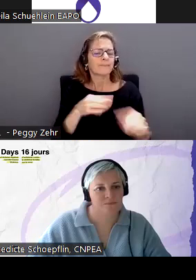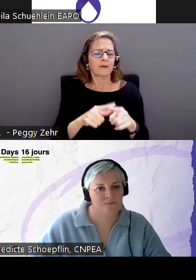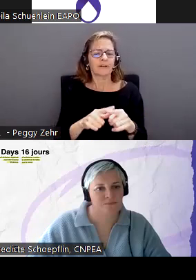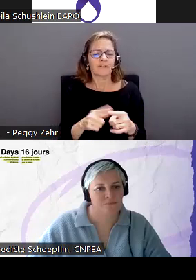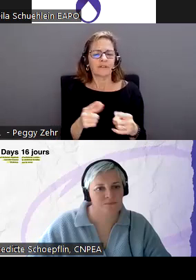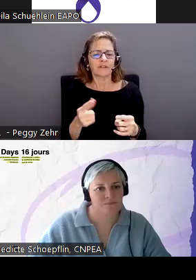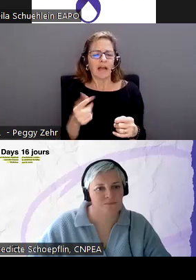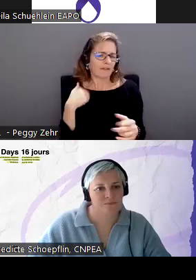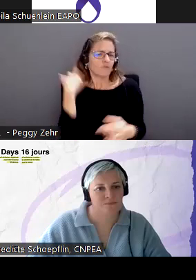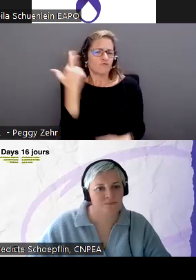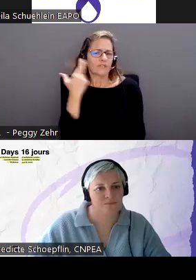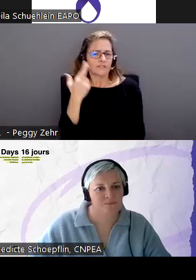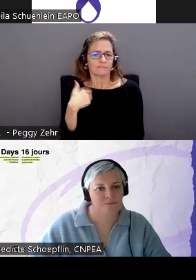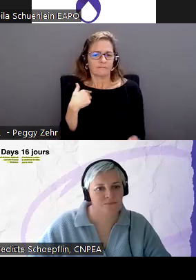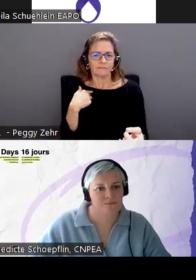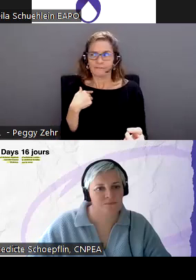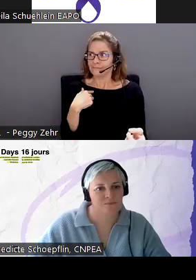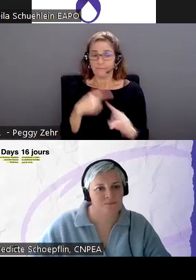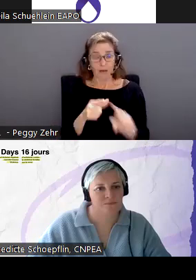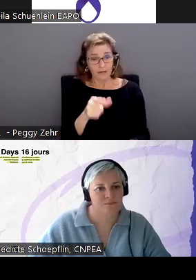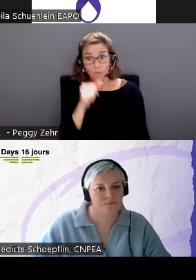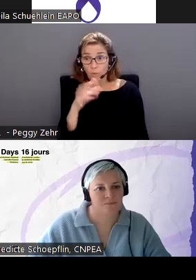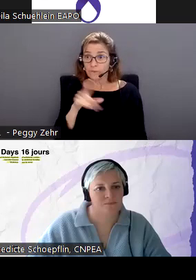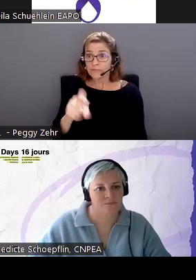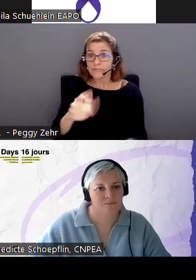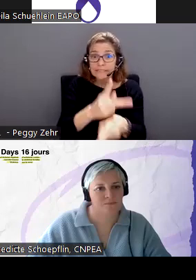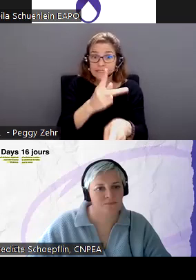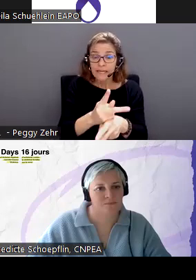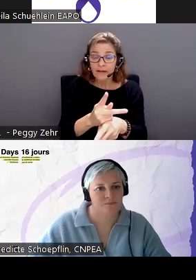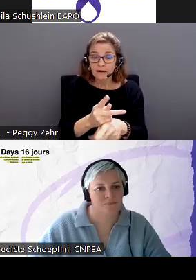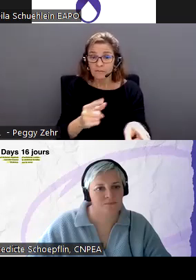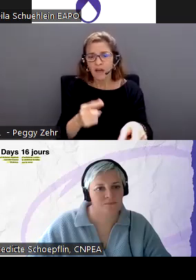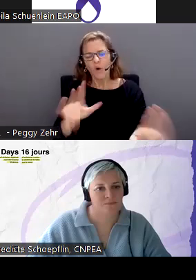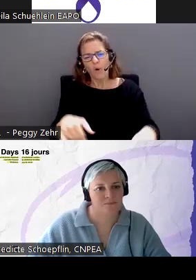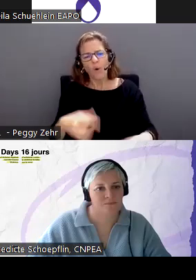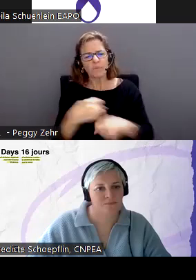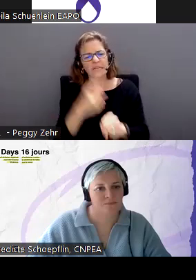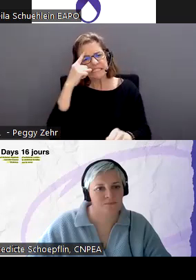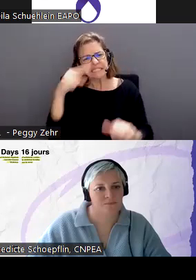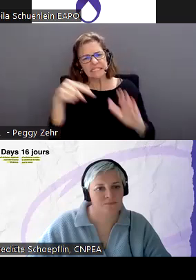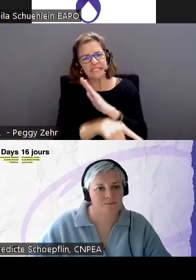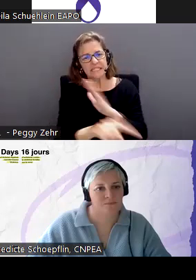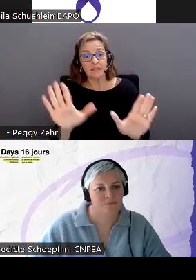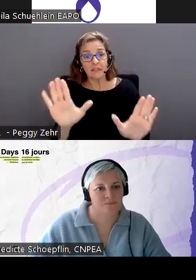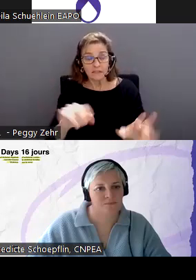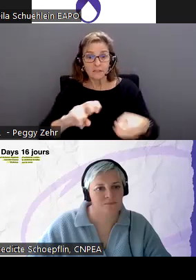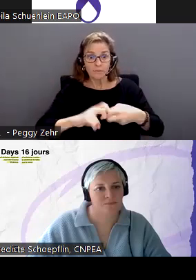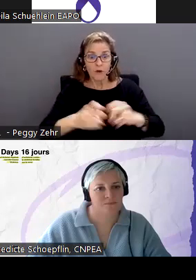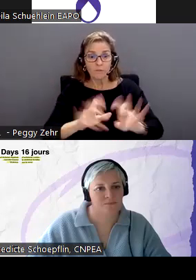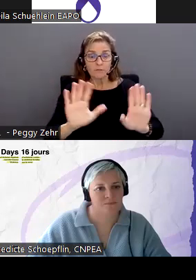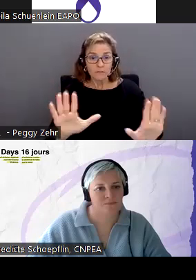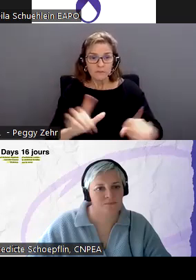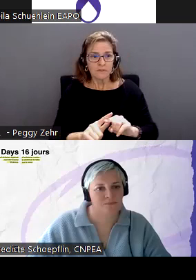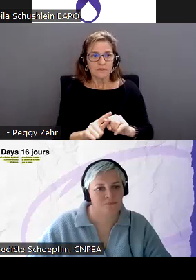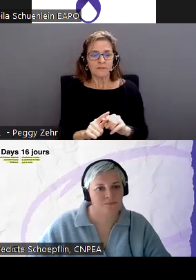of care is really problematic. So we do have inquests into these